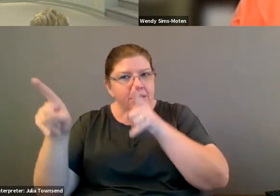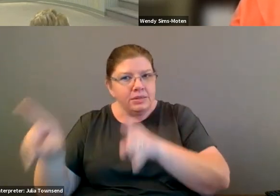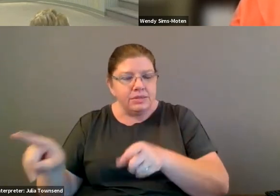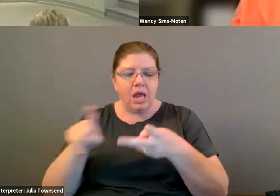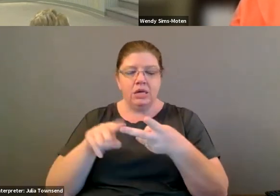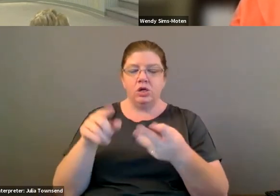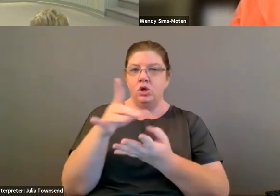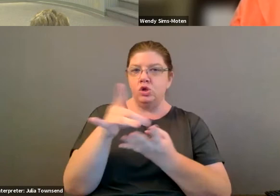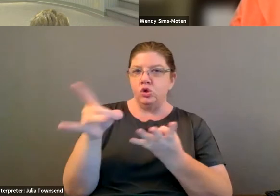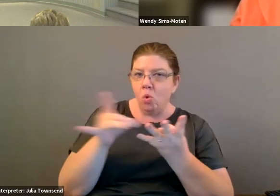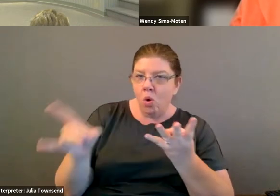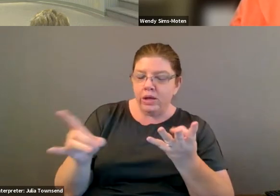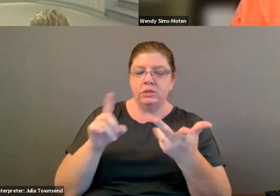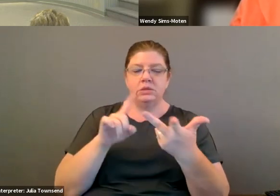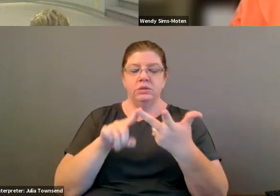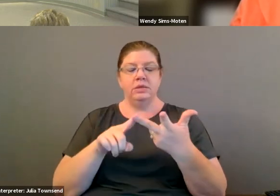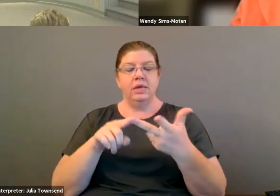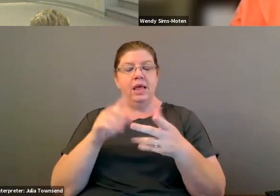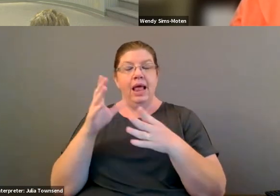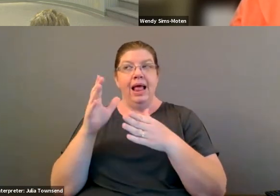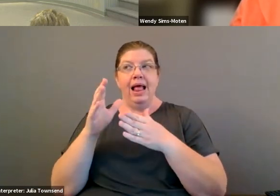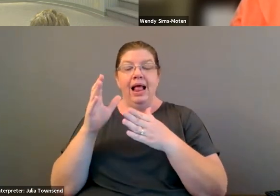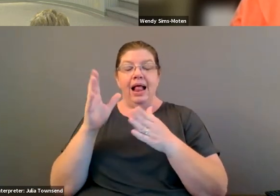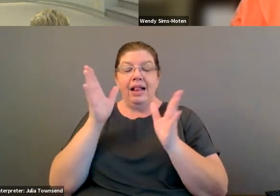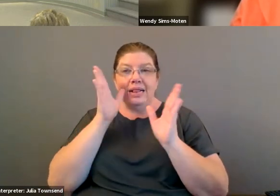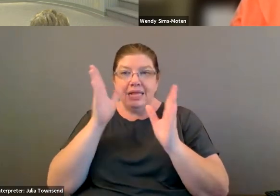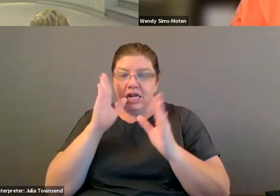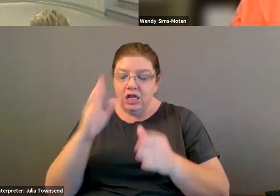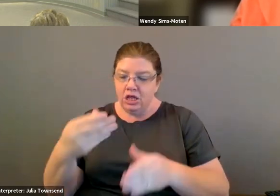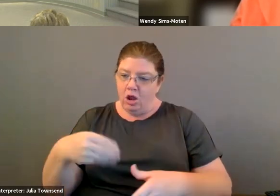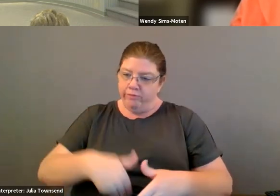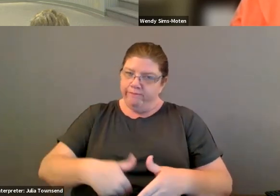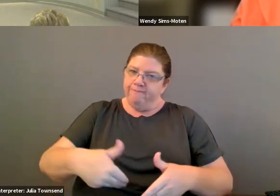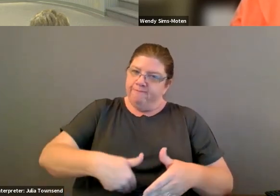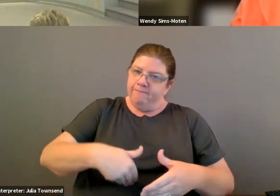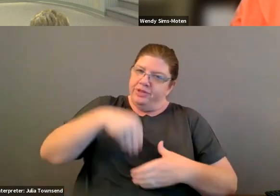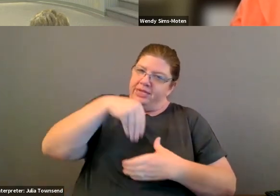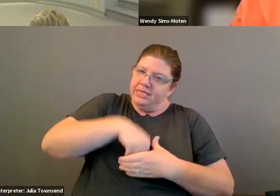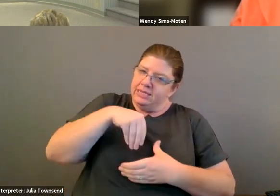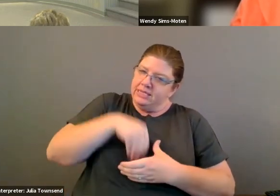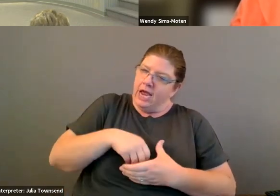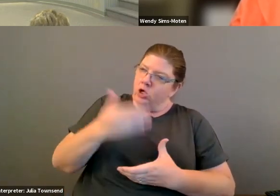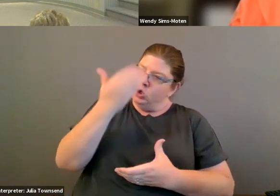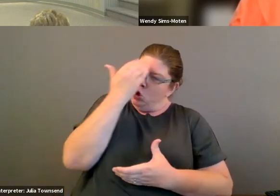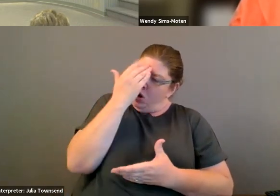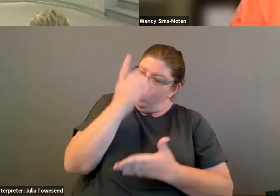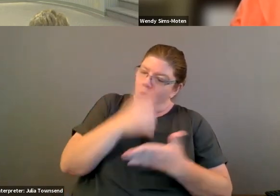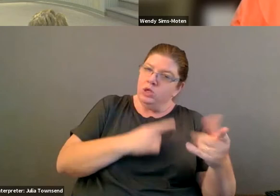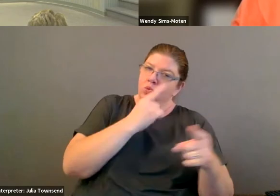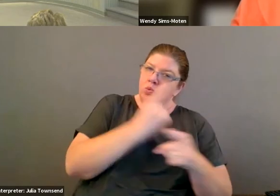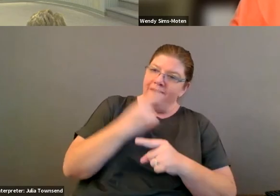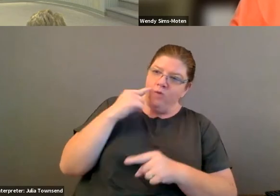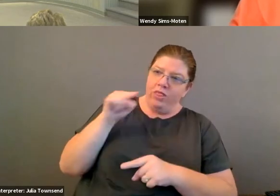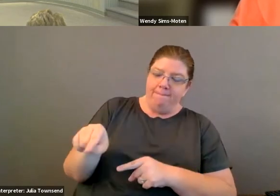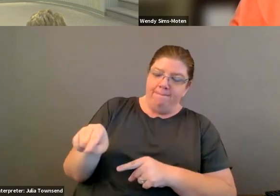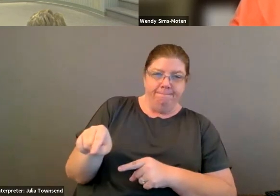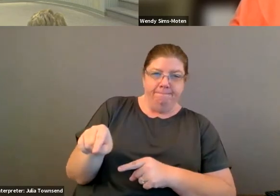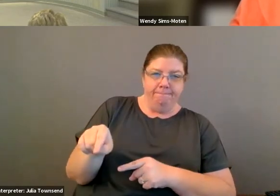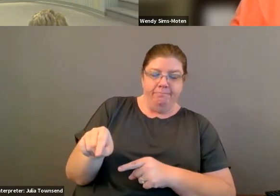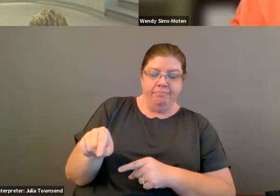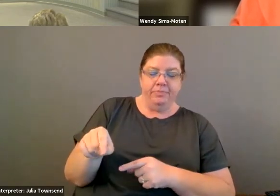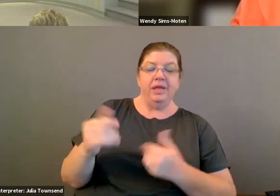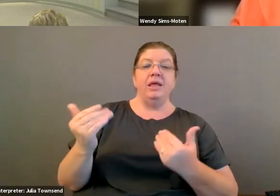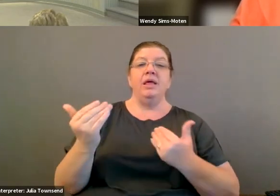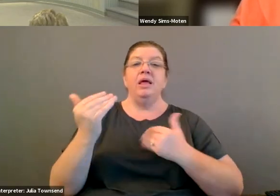choice, listening to their inner guidance, their intuition, their deeper sense of knowing what is right for them. The